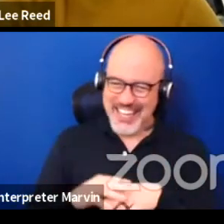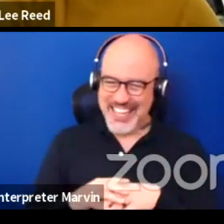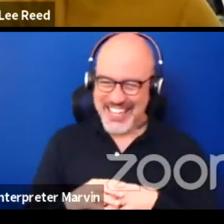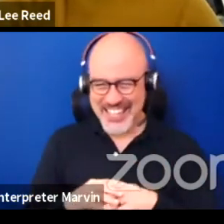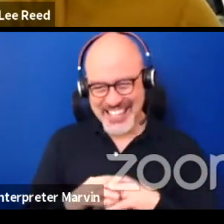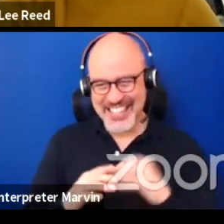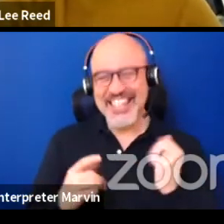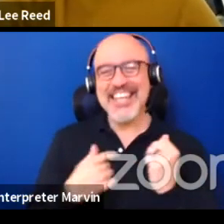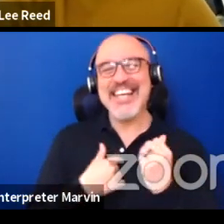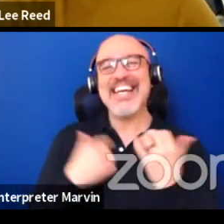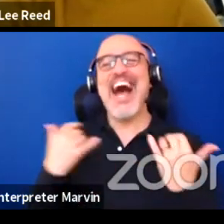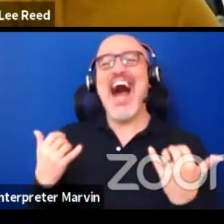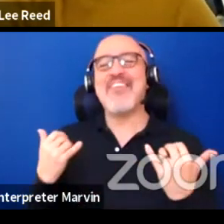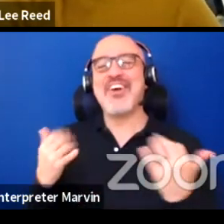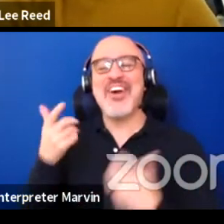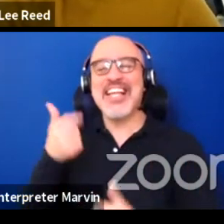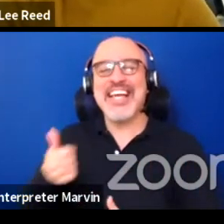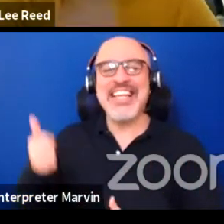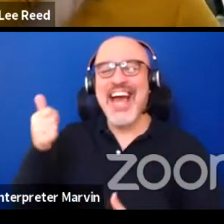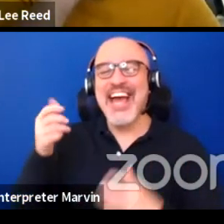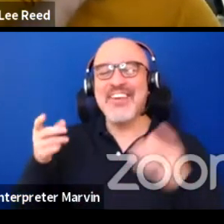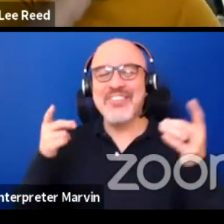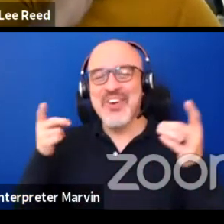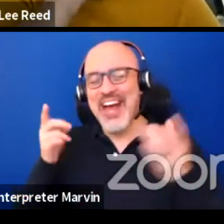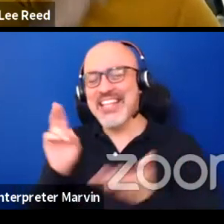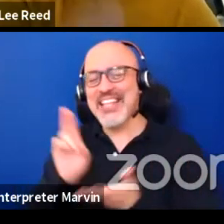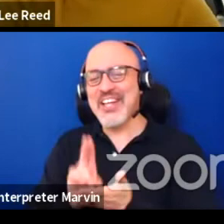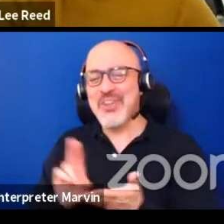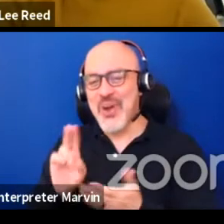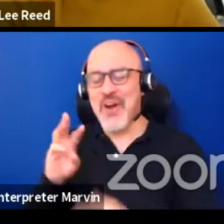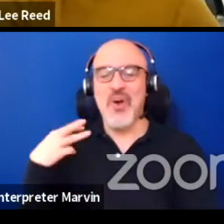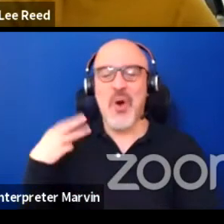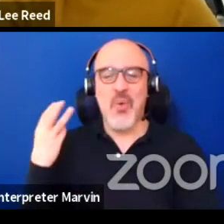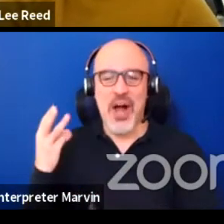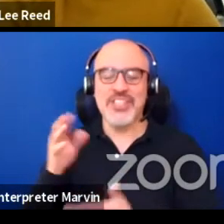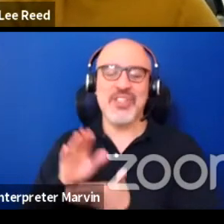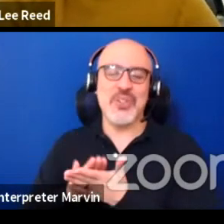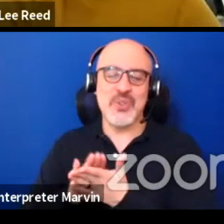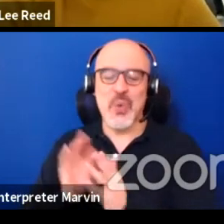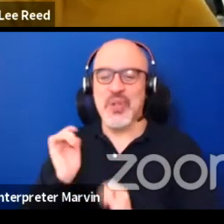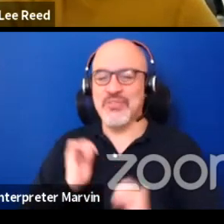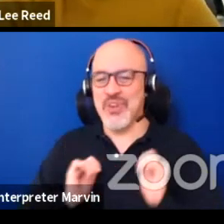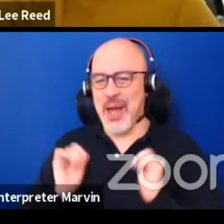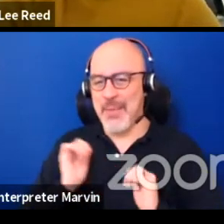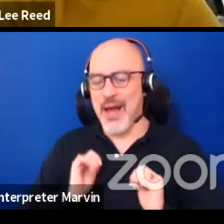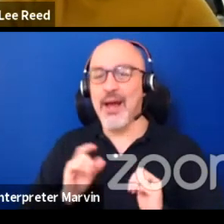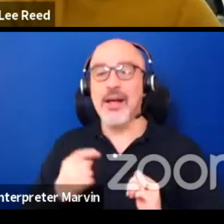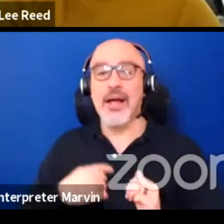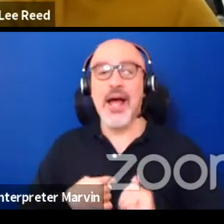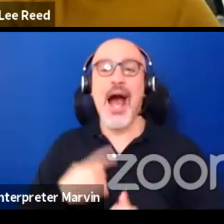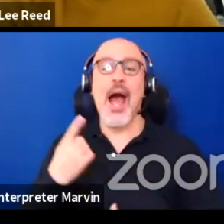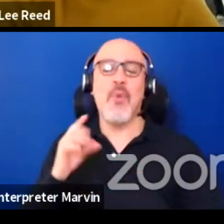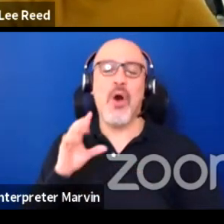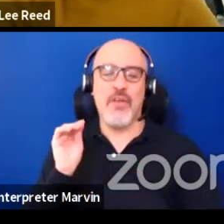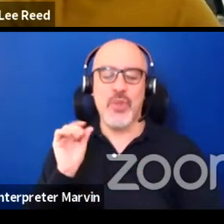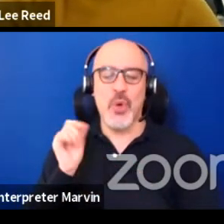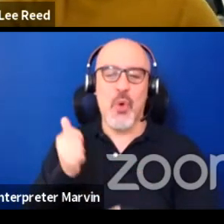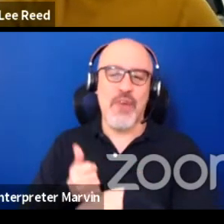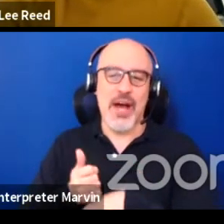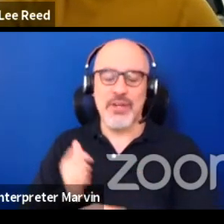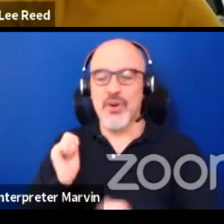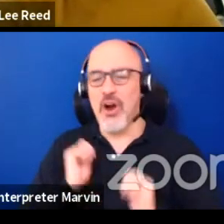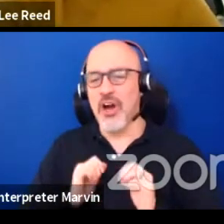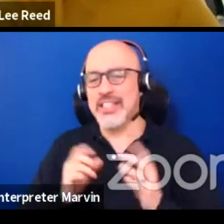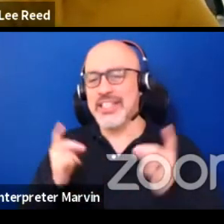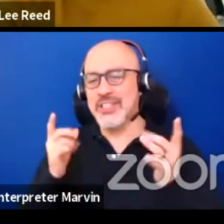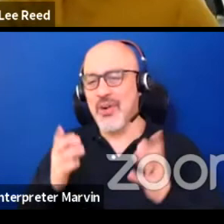I'm currently the head of directing at the University of Washington School of Drama, and I'm one of the co-founders and artistic director